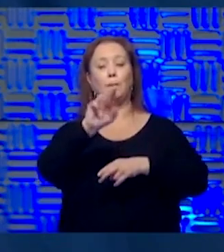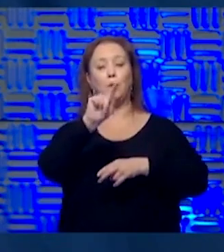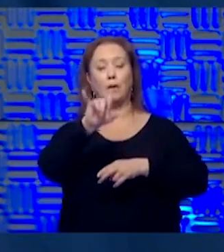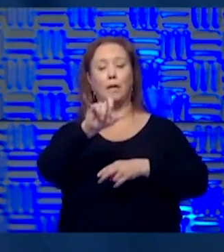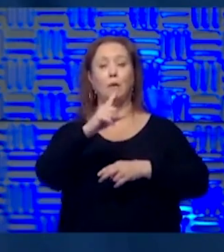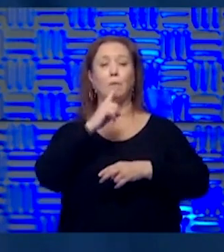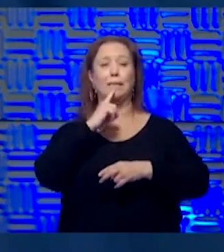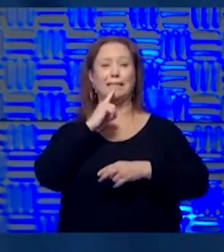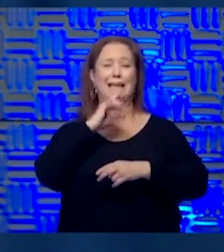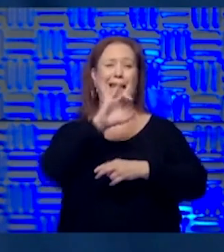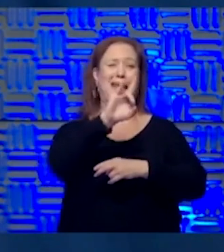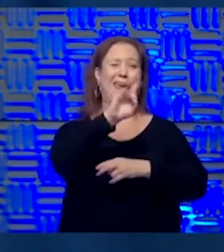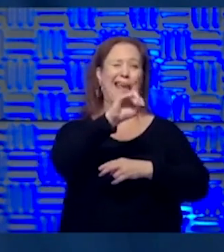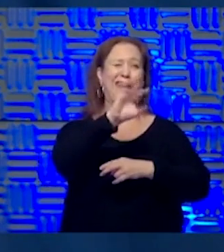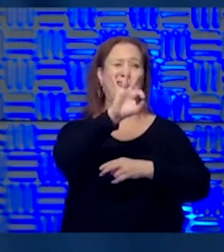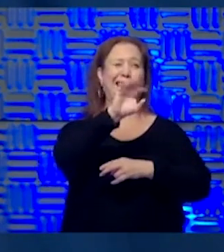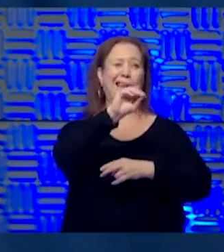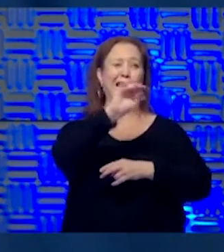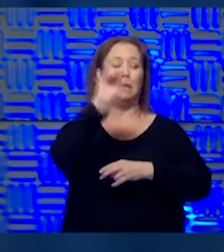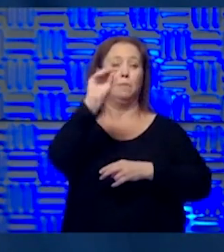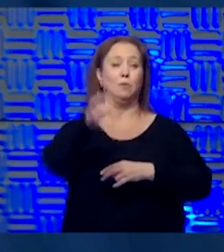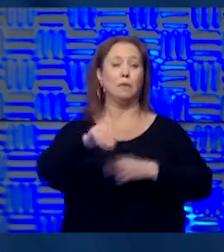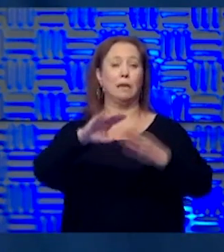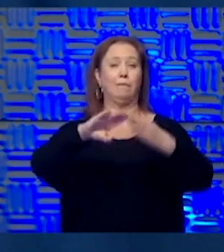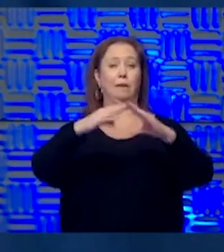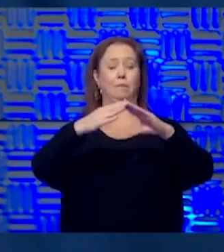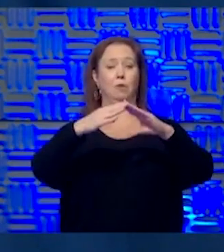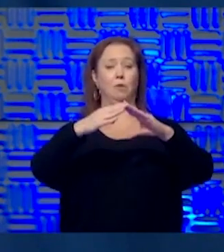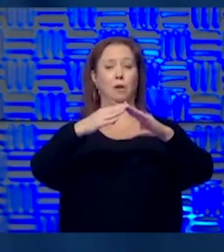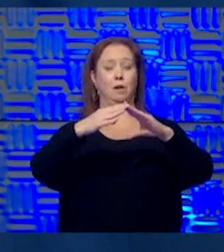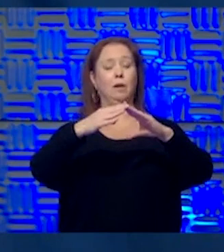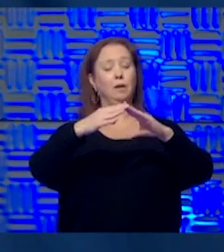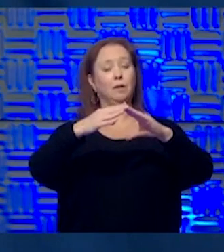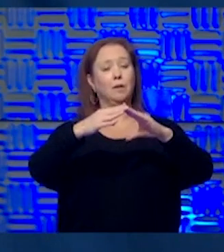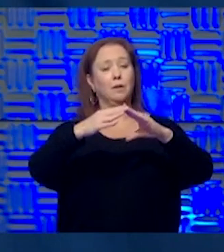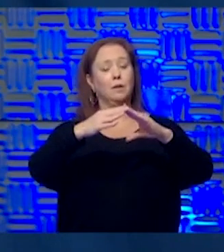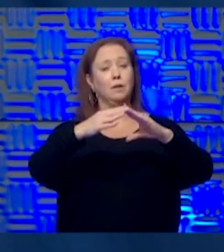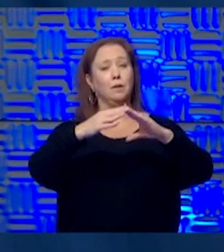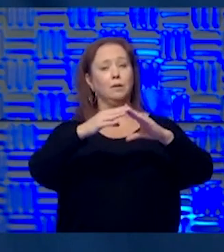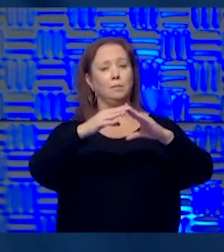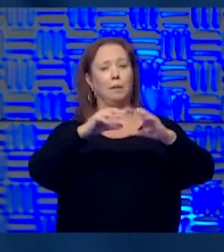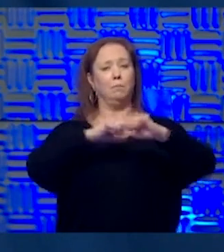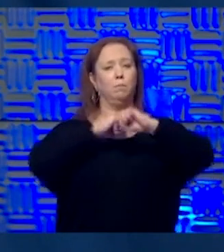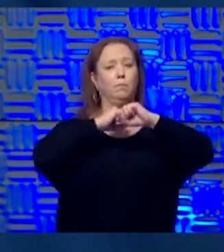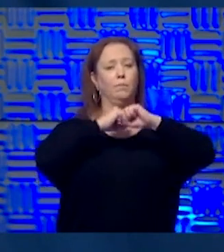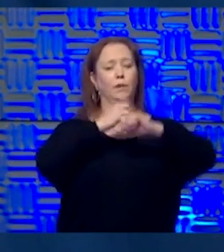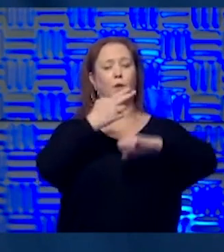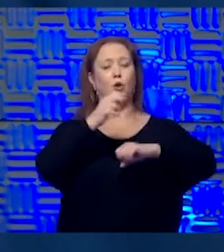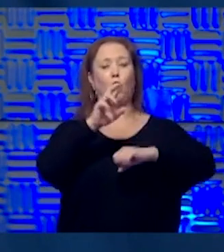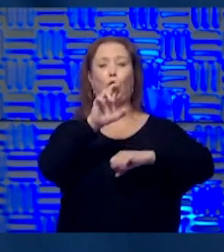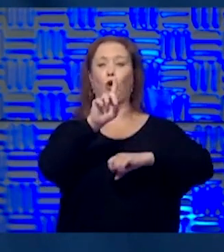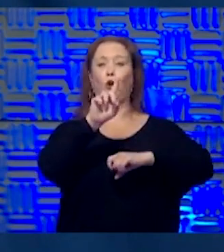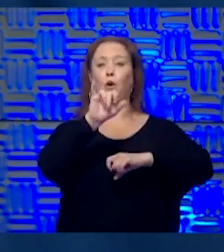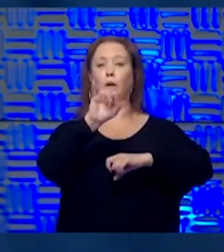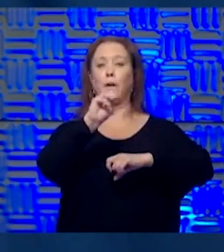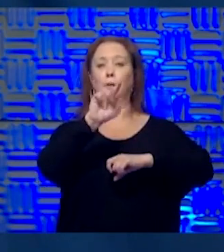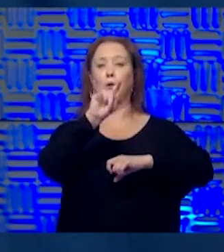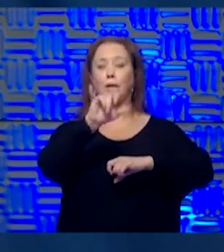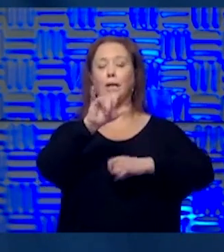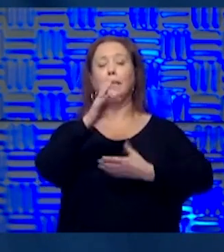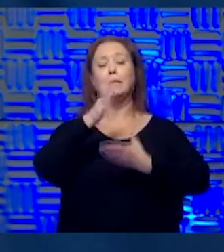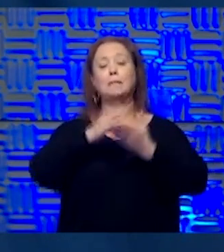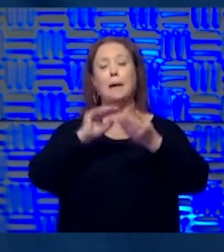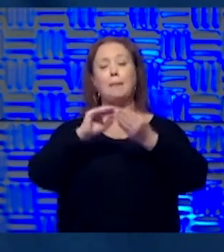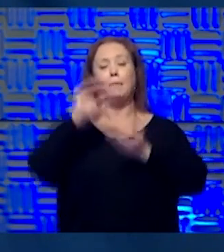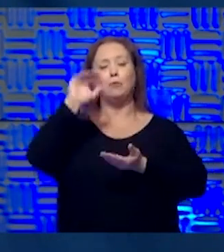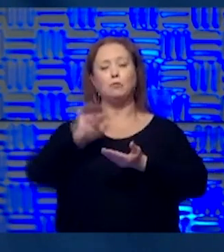say you need 80 to 90% of the community to be immune, to have herd immunity. Some of those numbers have dropped to 60